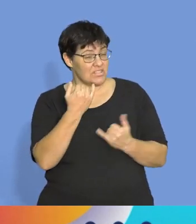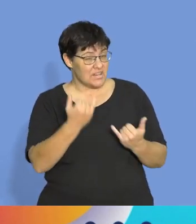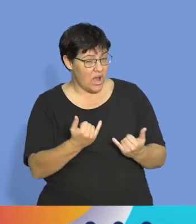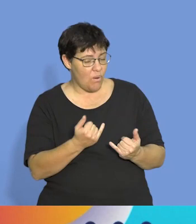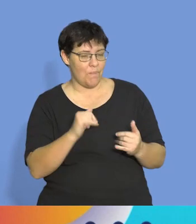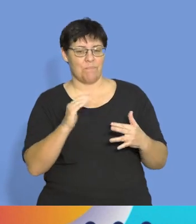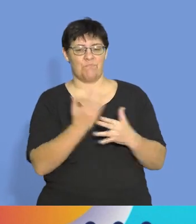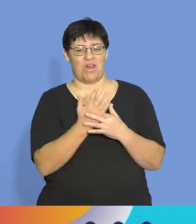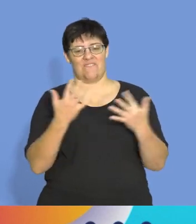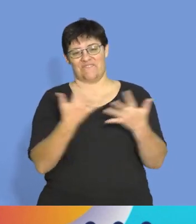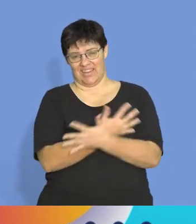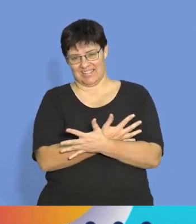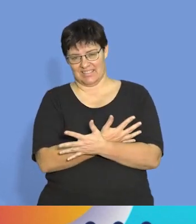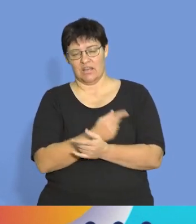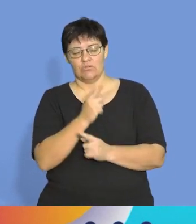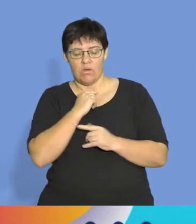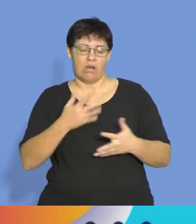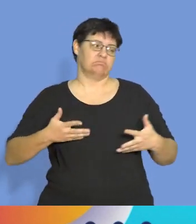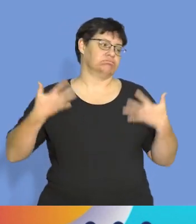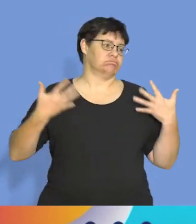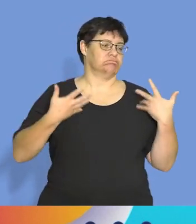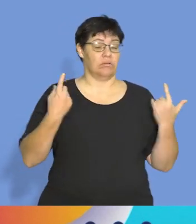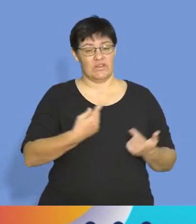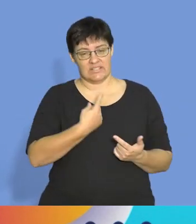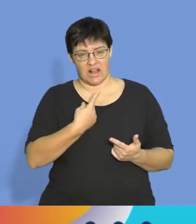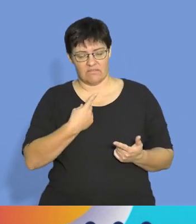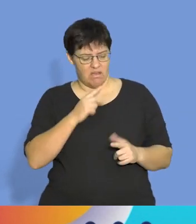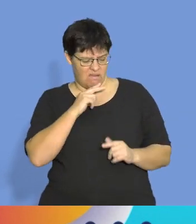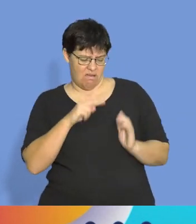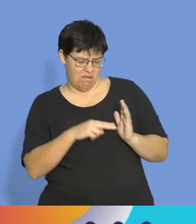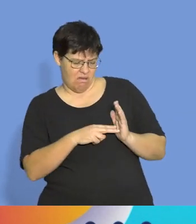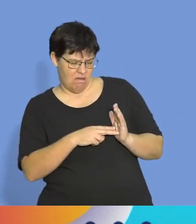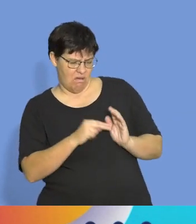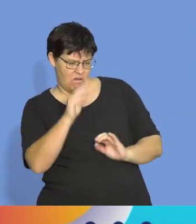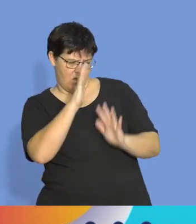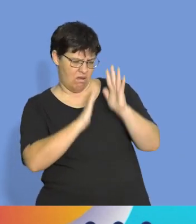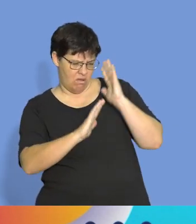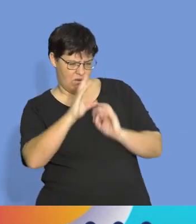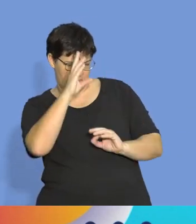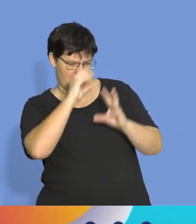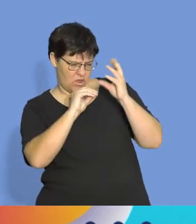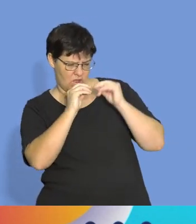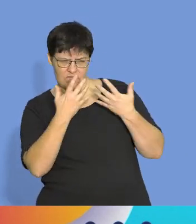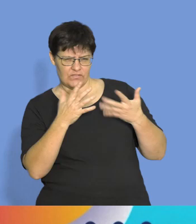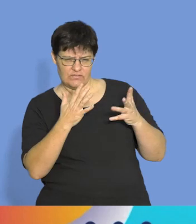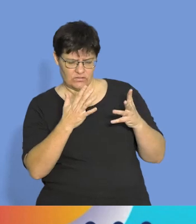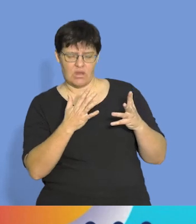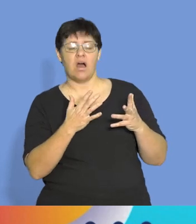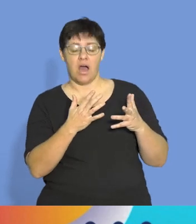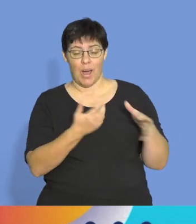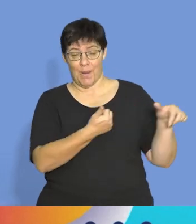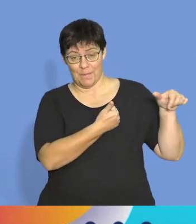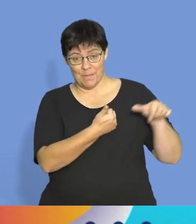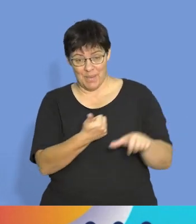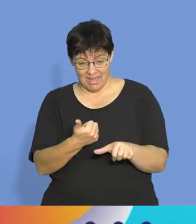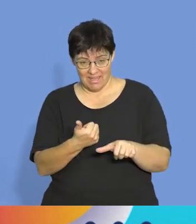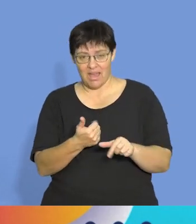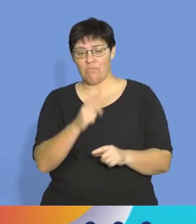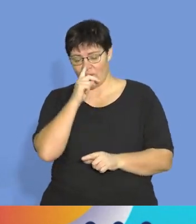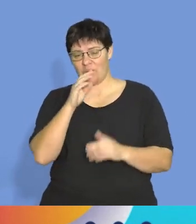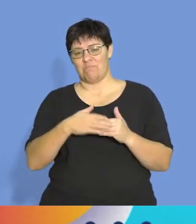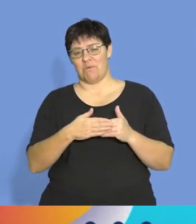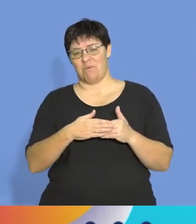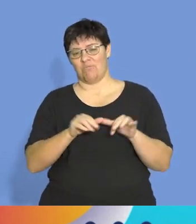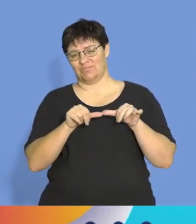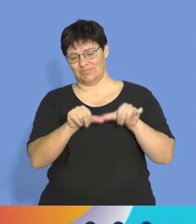quick ad break so that you can just refresh and try to reflect on everything that you've learned thus far. And when you come back, we'll look at some more work.